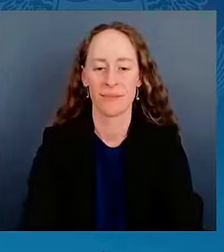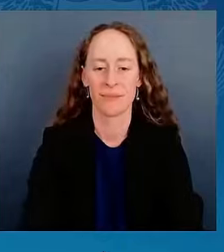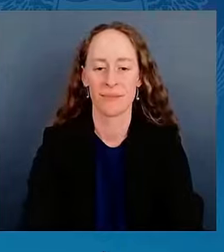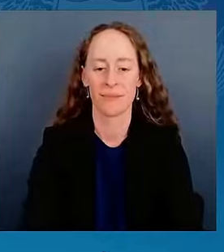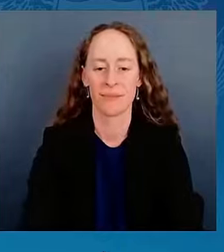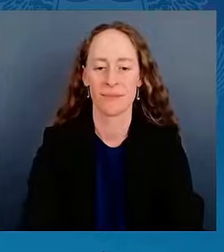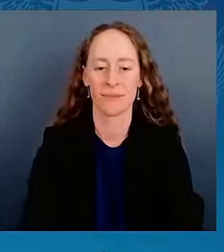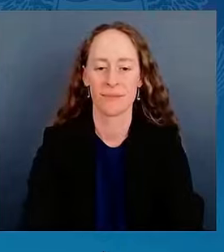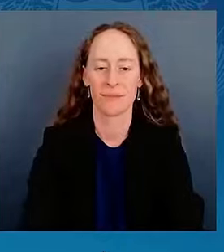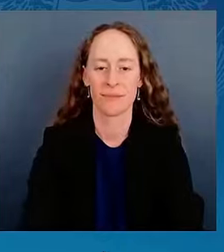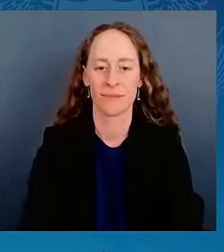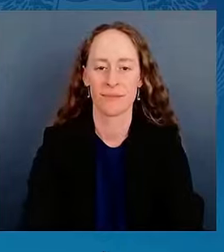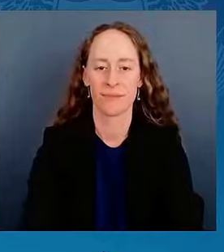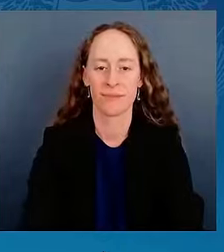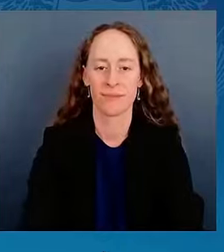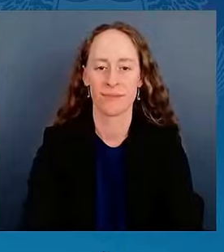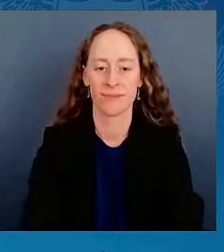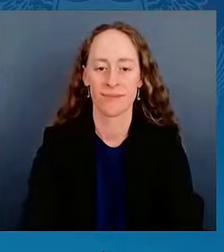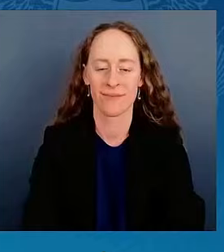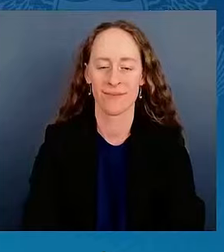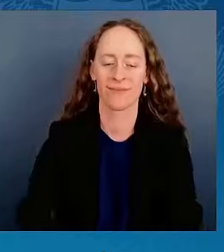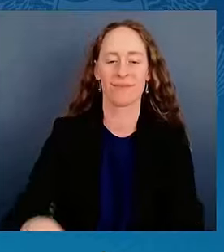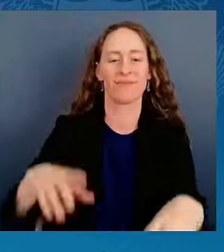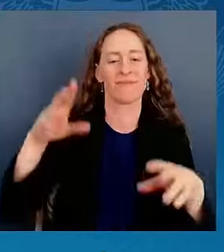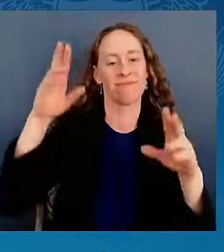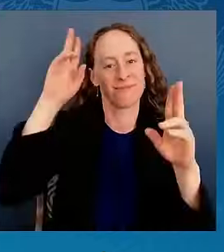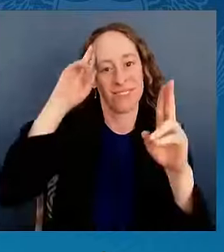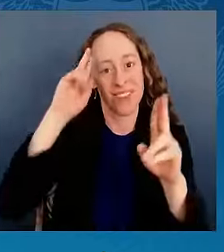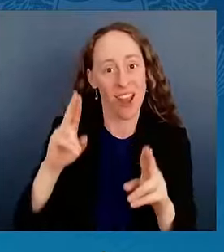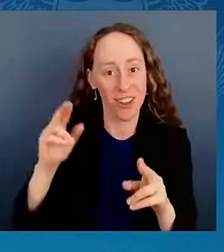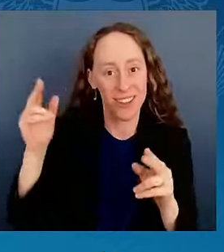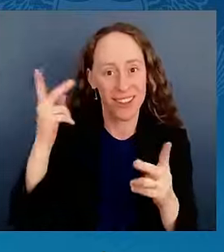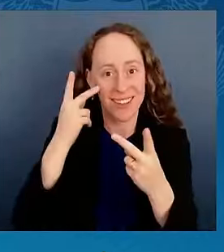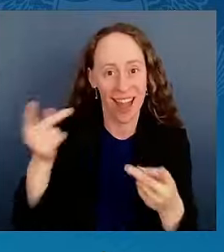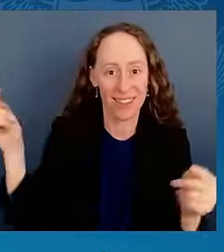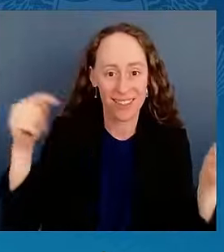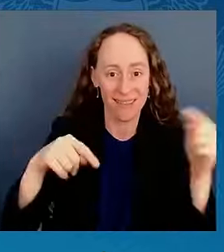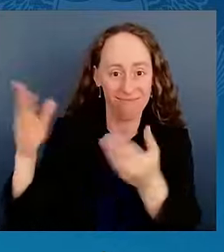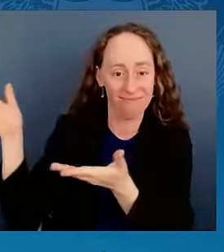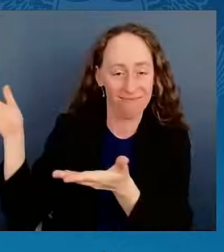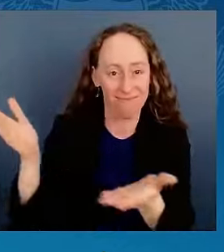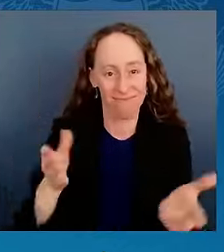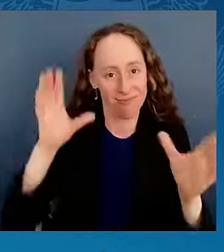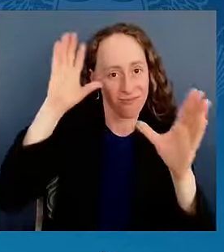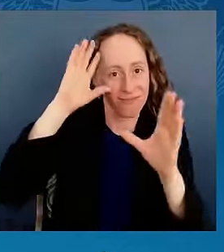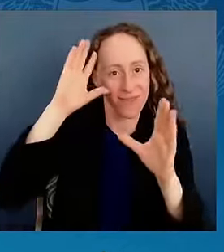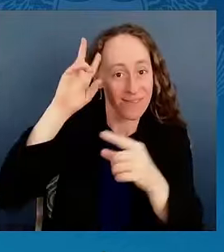Distinguished guests, the Vice President of the United States, accompanied by Linda Teeler and Jordan Dudley.